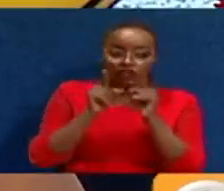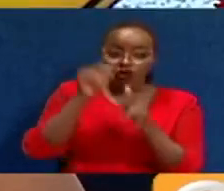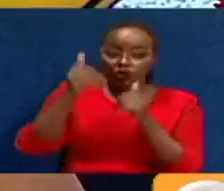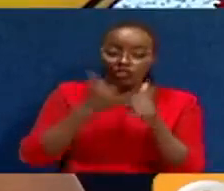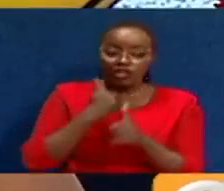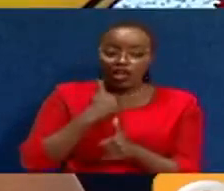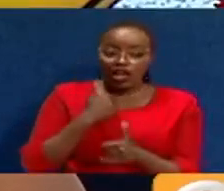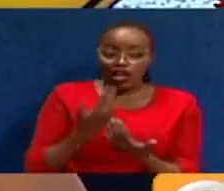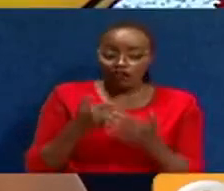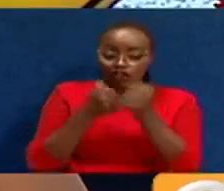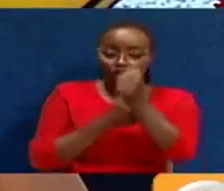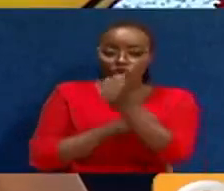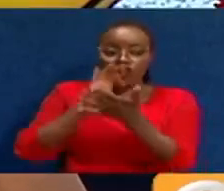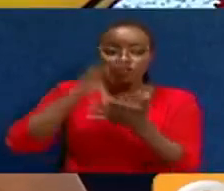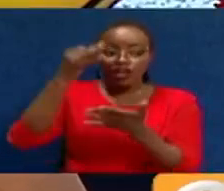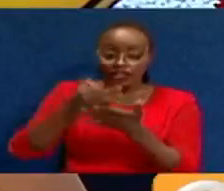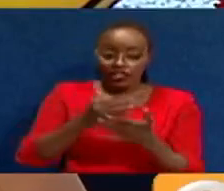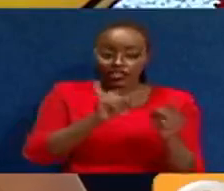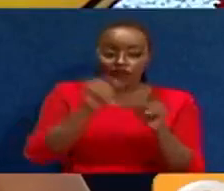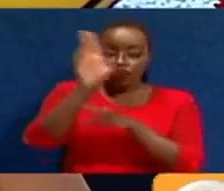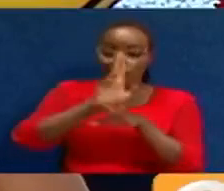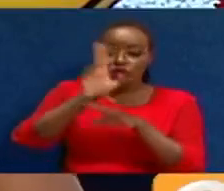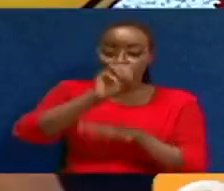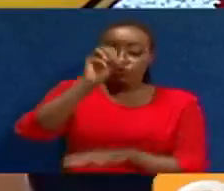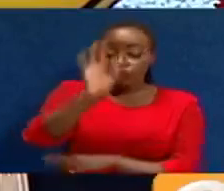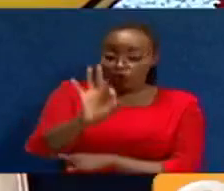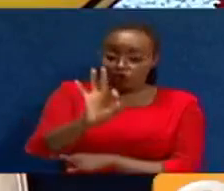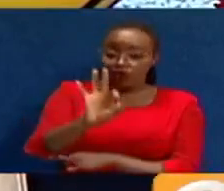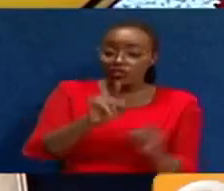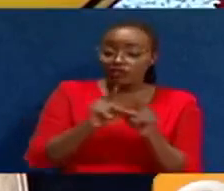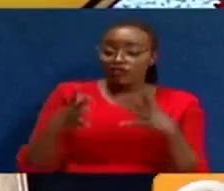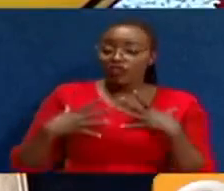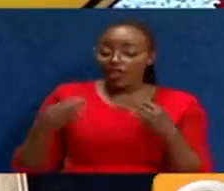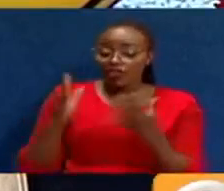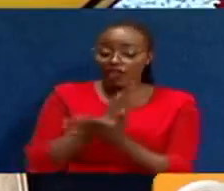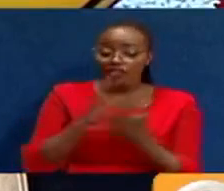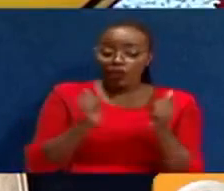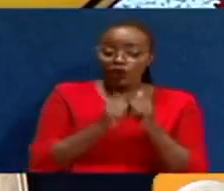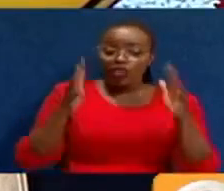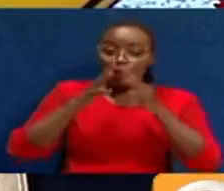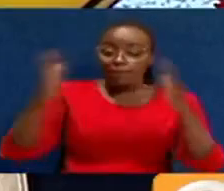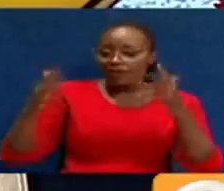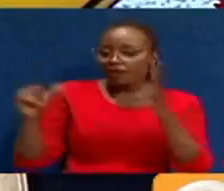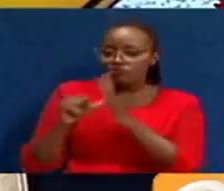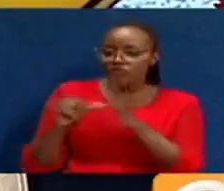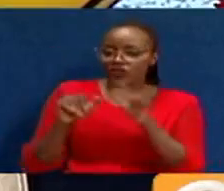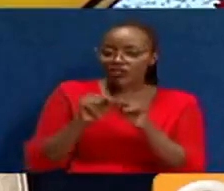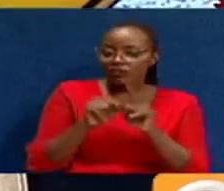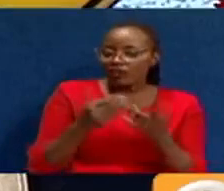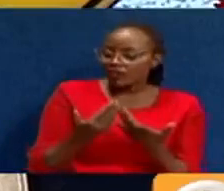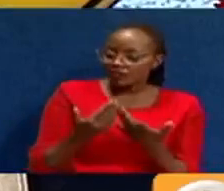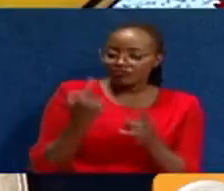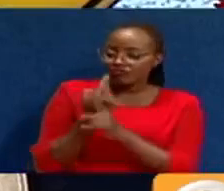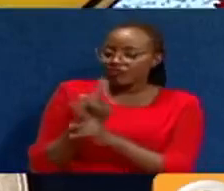entirely donor-funded. The misuse of public funds in the health sector, with the big scandals like the Mafia